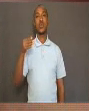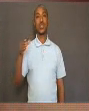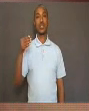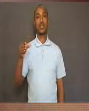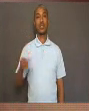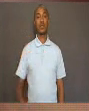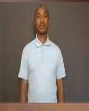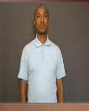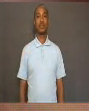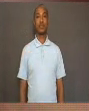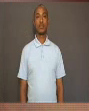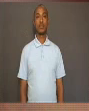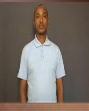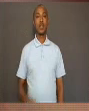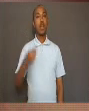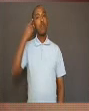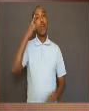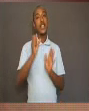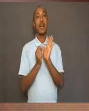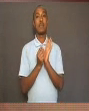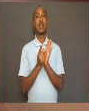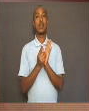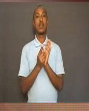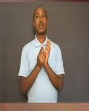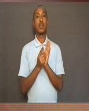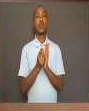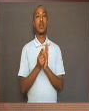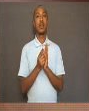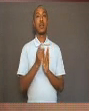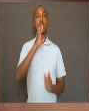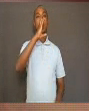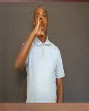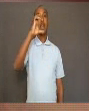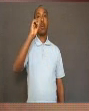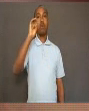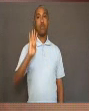solution. For example, perchloric acid,